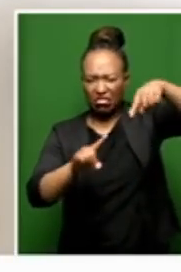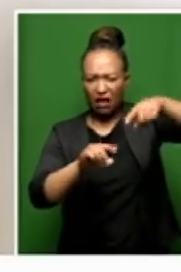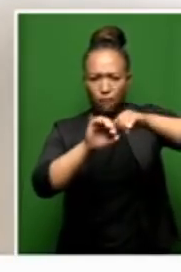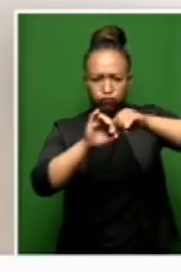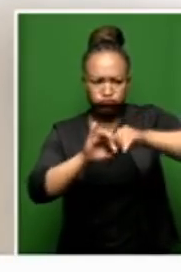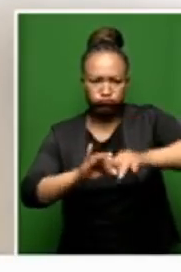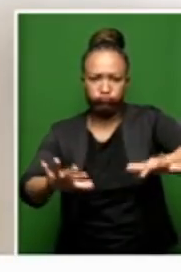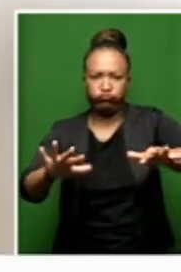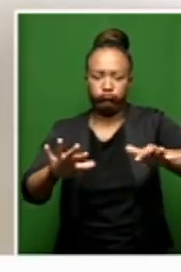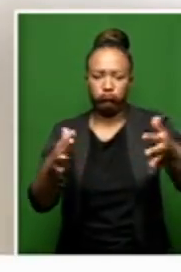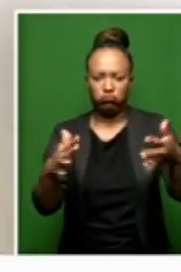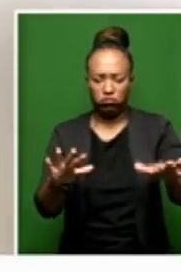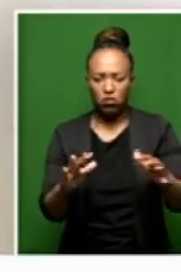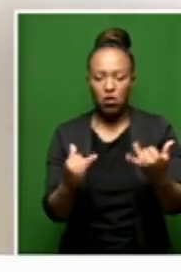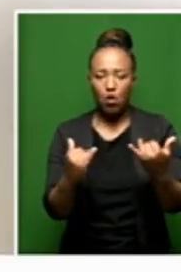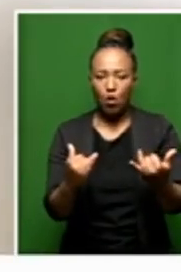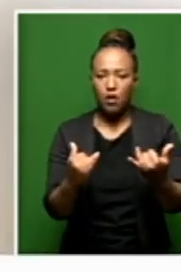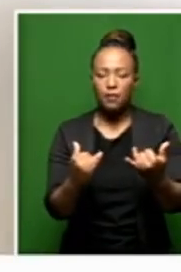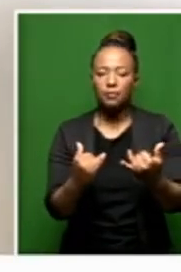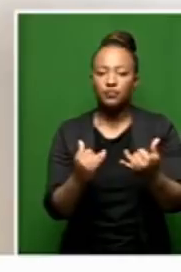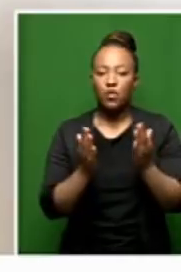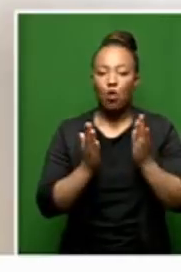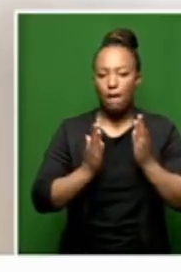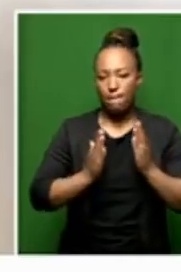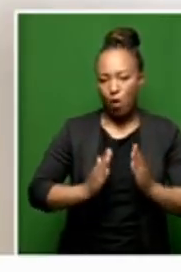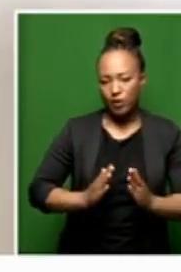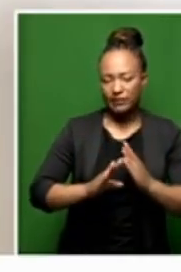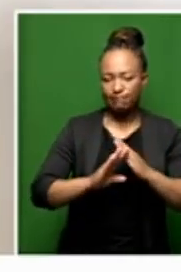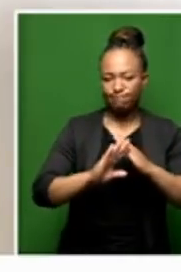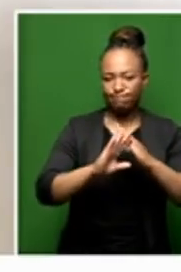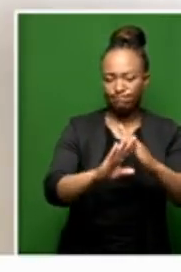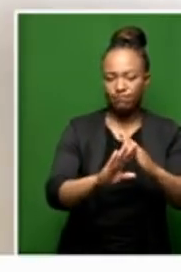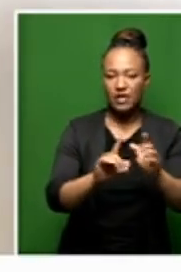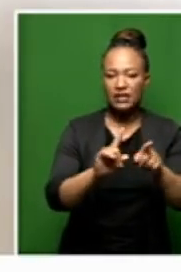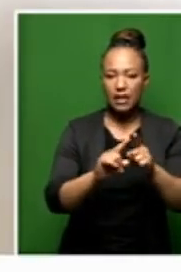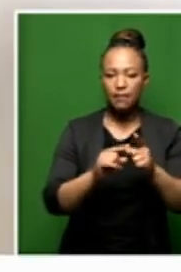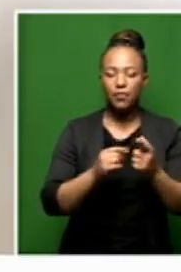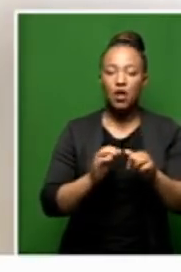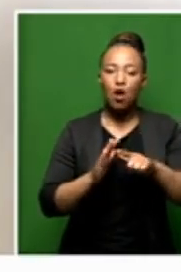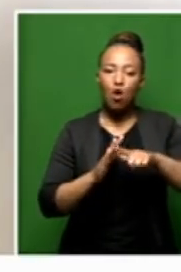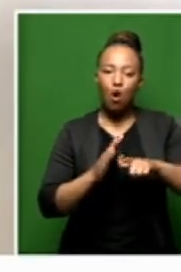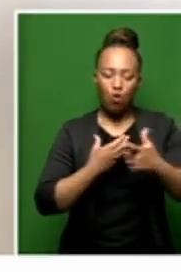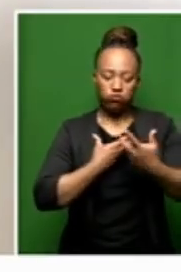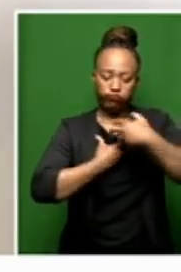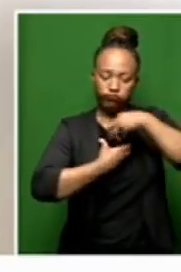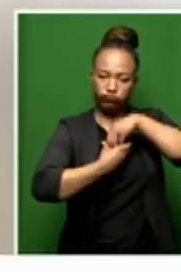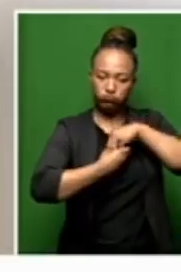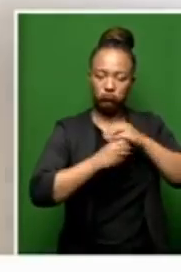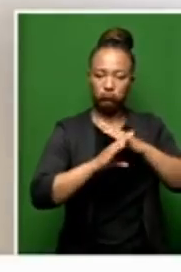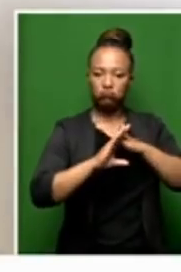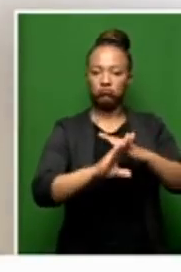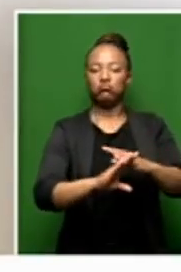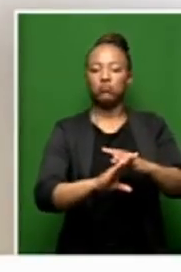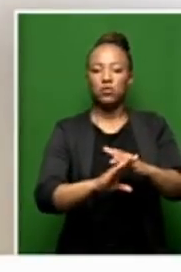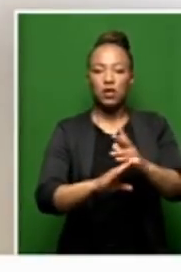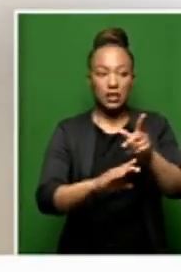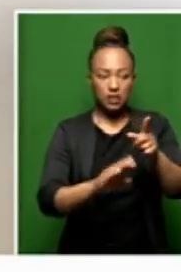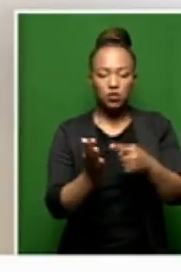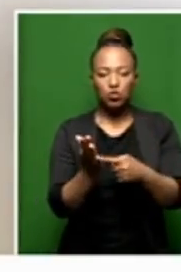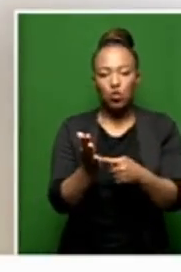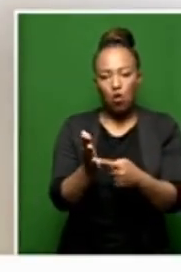immunity plus the vaccine immunity plus possibility of a low virulence is holding the camp currently, which gives us an